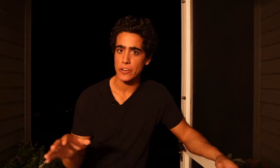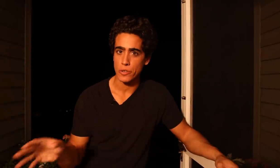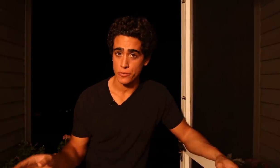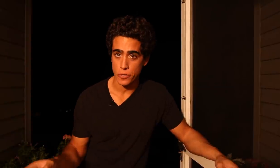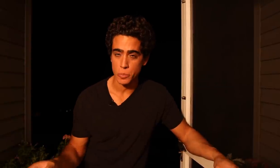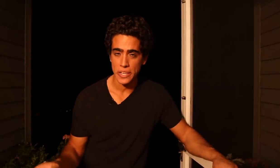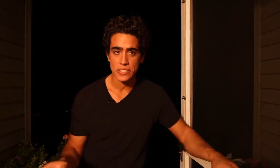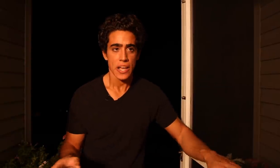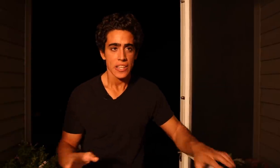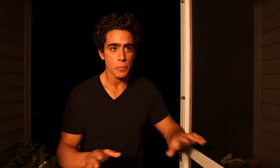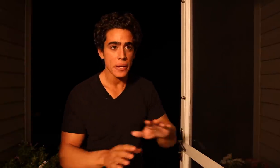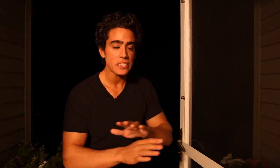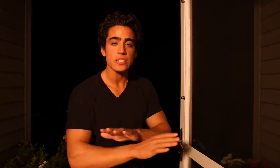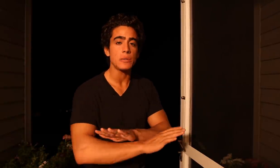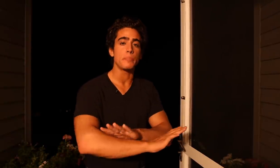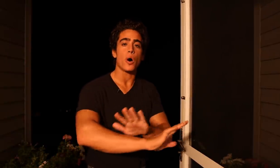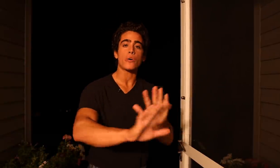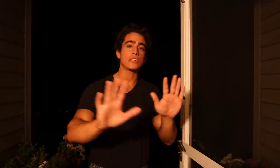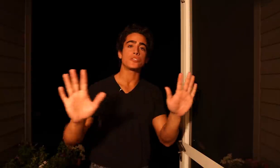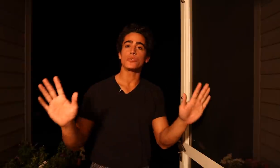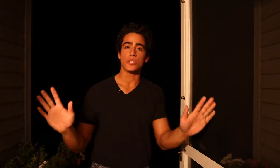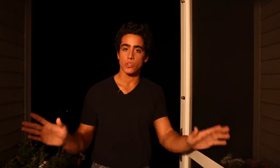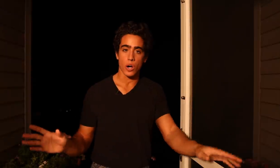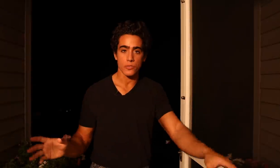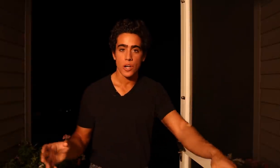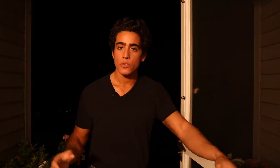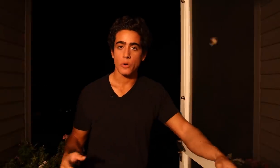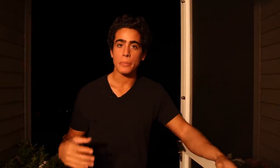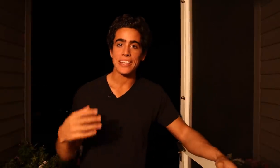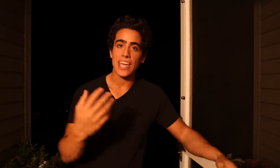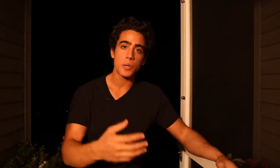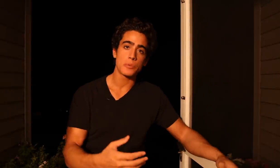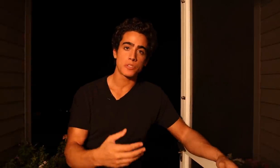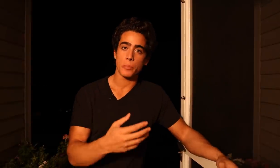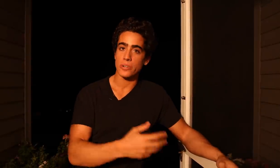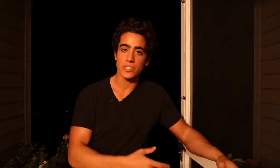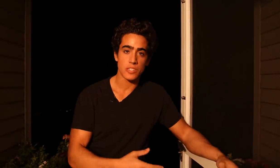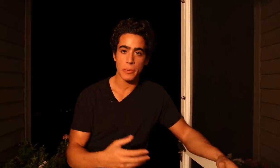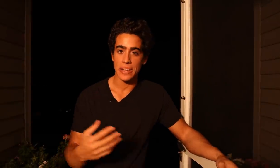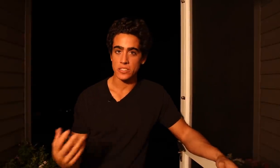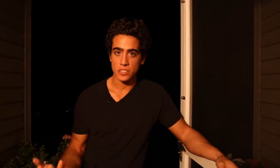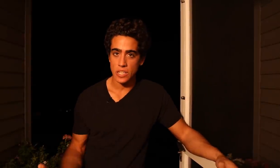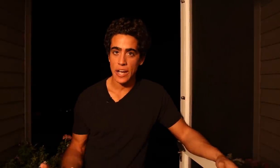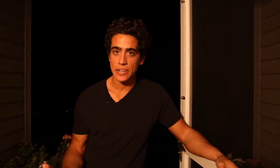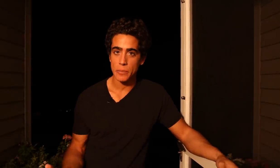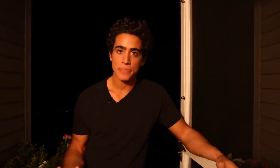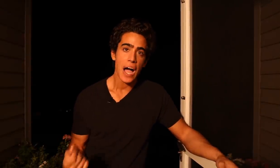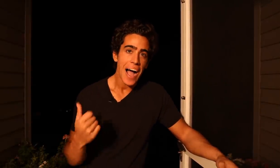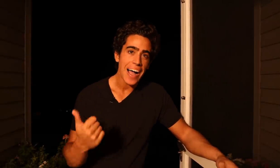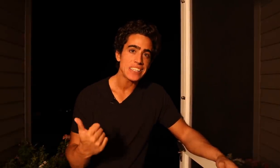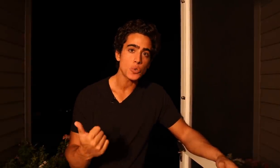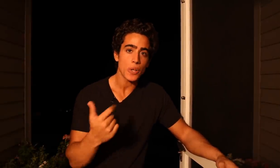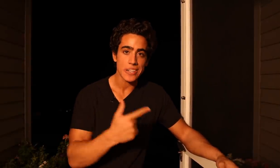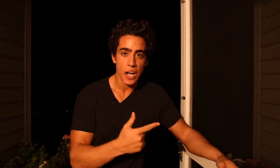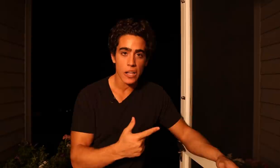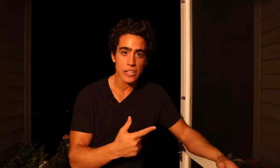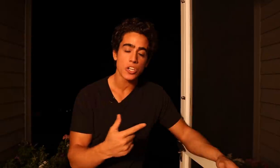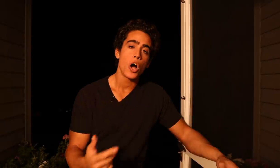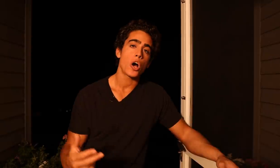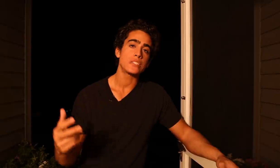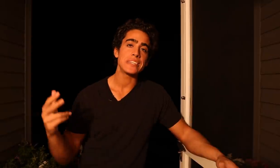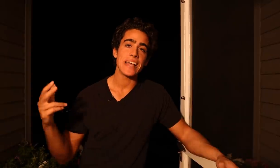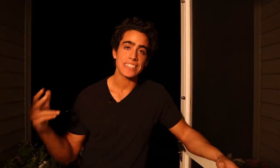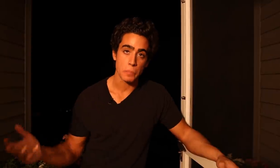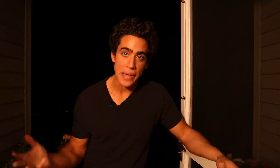get them there in the first place, they're basically barring students off from being able to participate in society. High school and